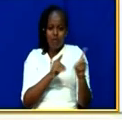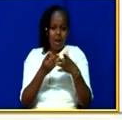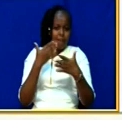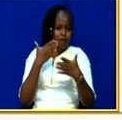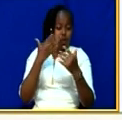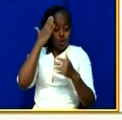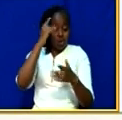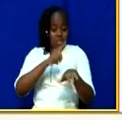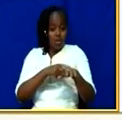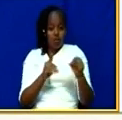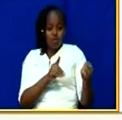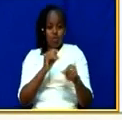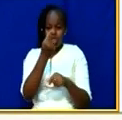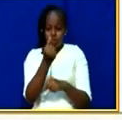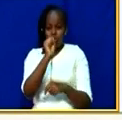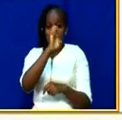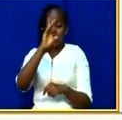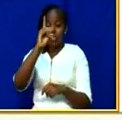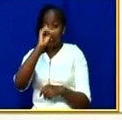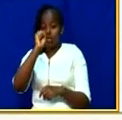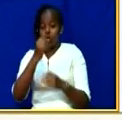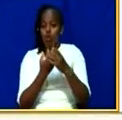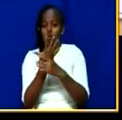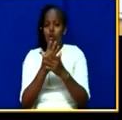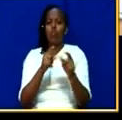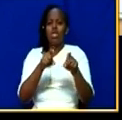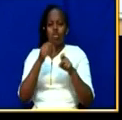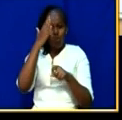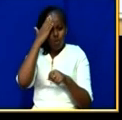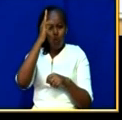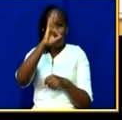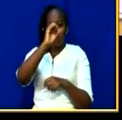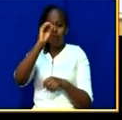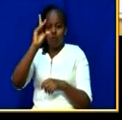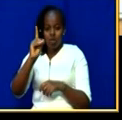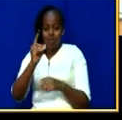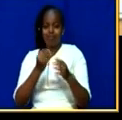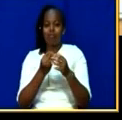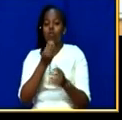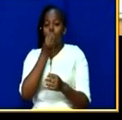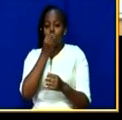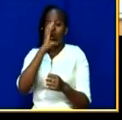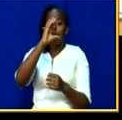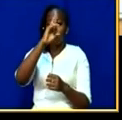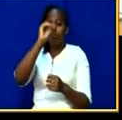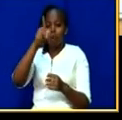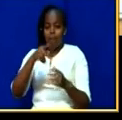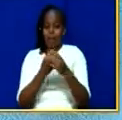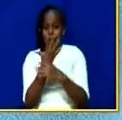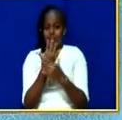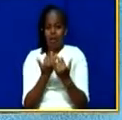tiny seeded crops, then we need to know what is a food crop first. Okay. Let me try. Uh-huh. A food